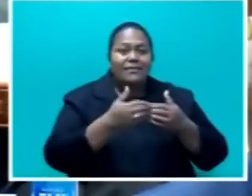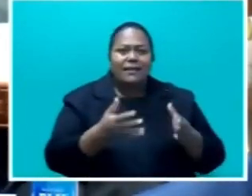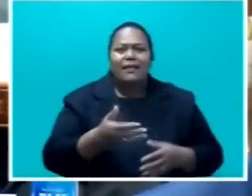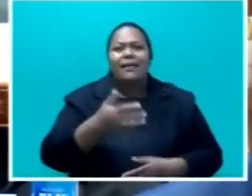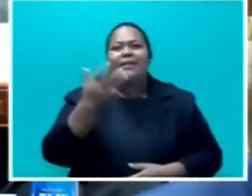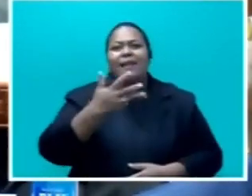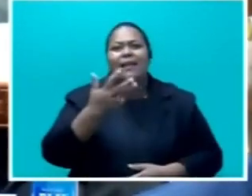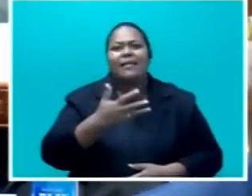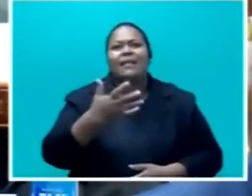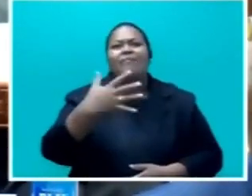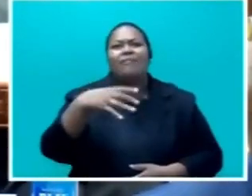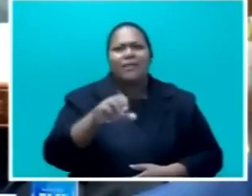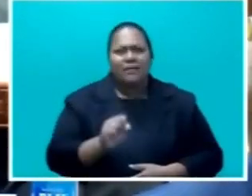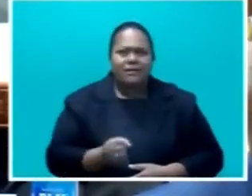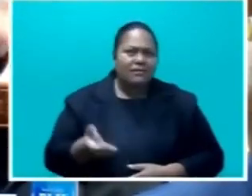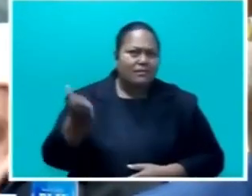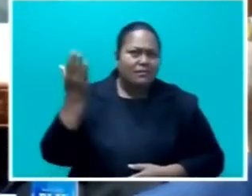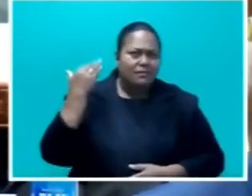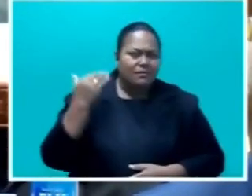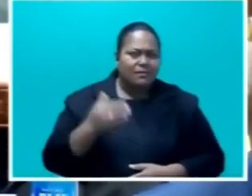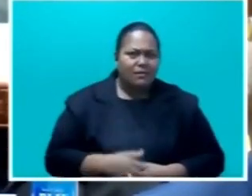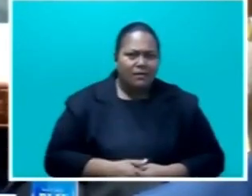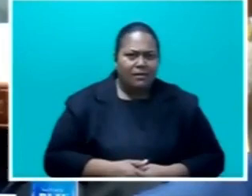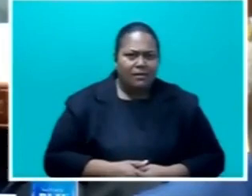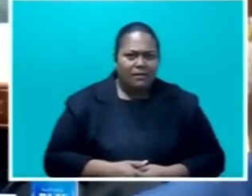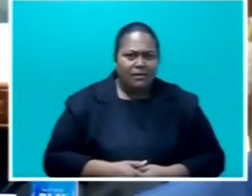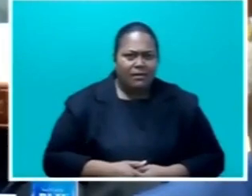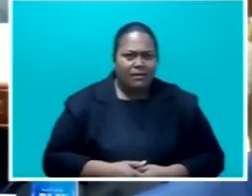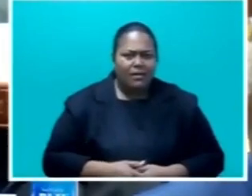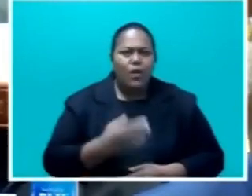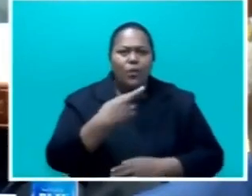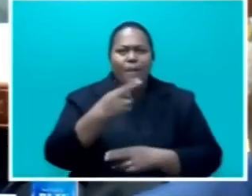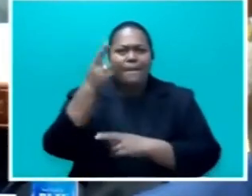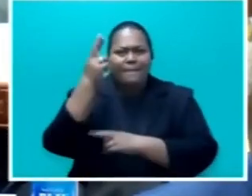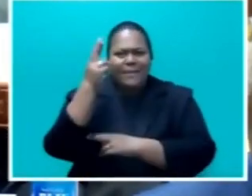said, as a party representing tenant farmers.